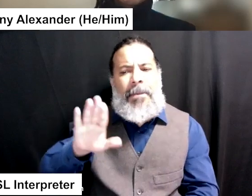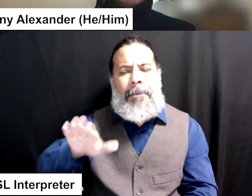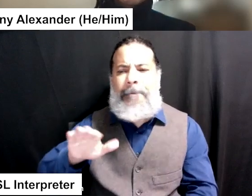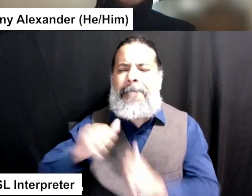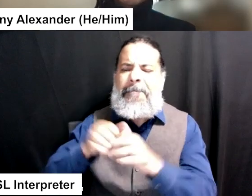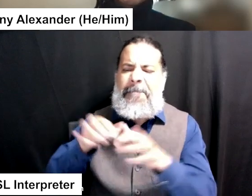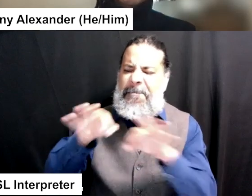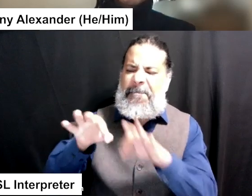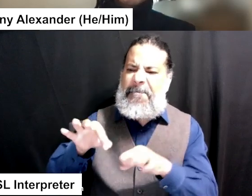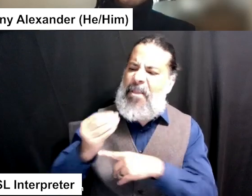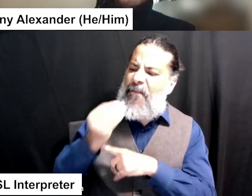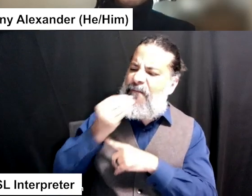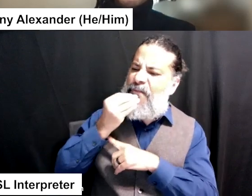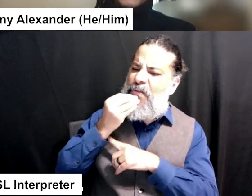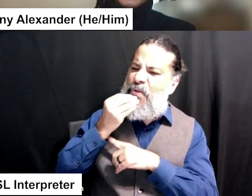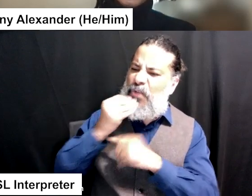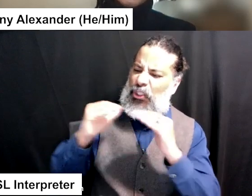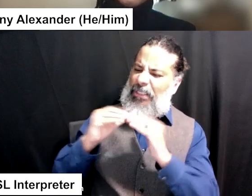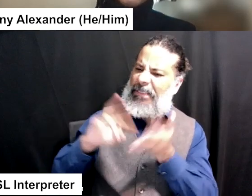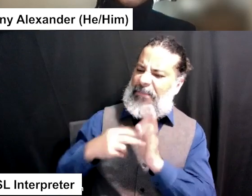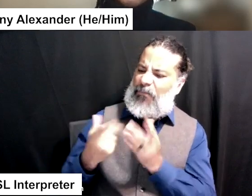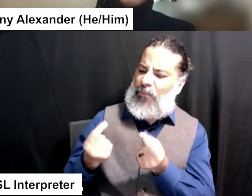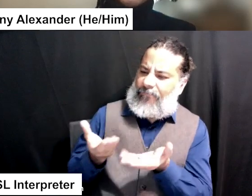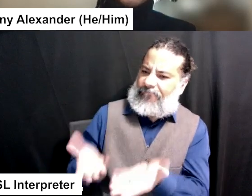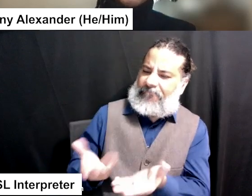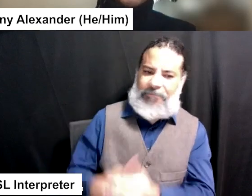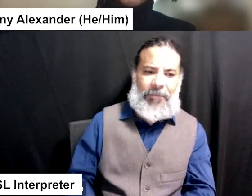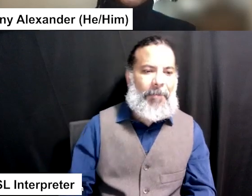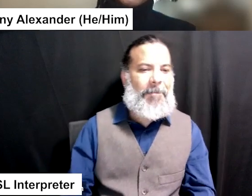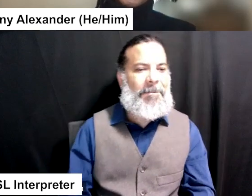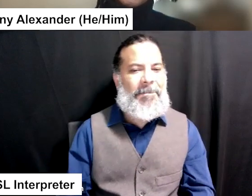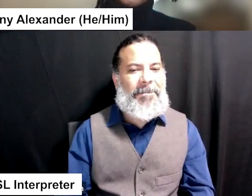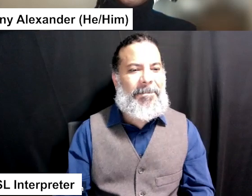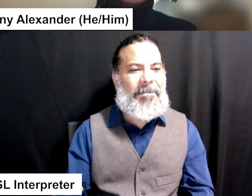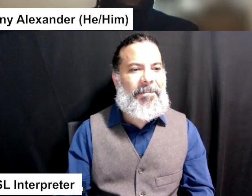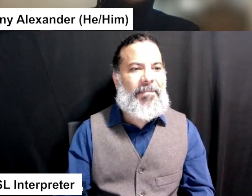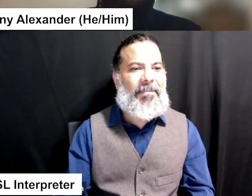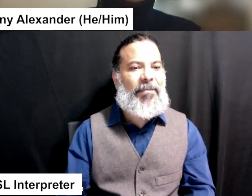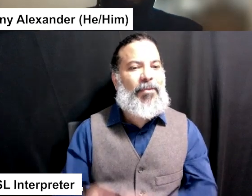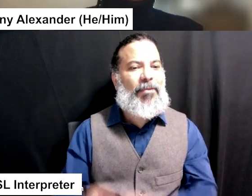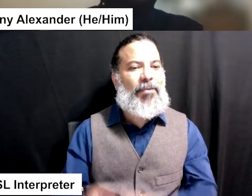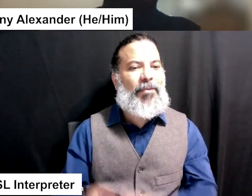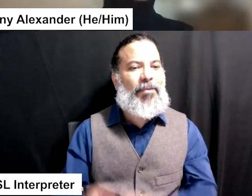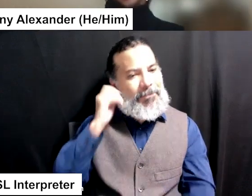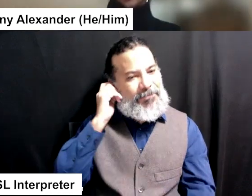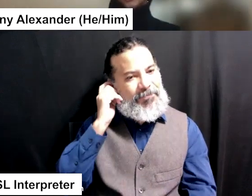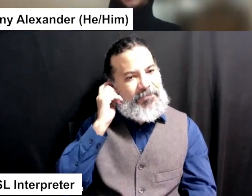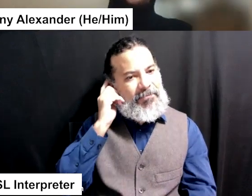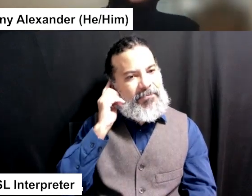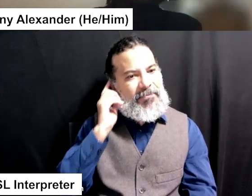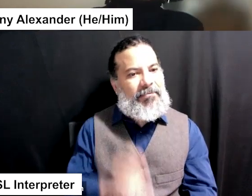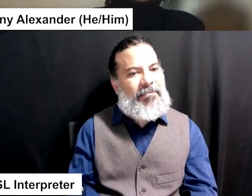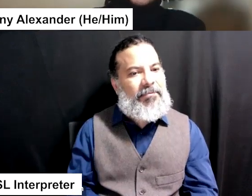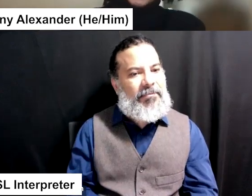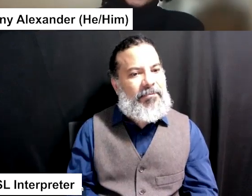define food justice? And yeah, let's go ahead and get started with that one. Yeah, so when